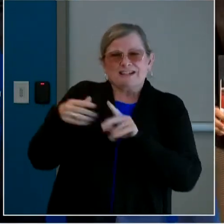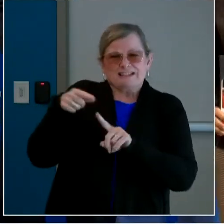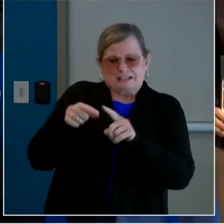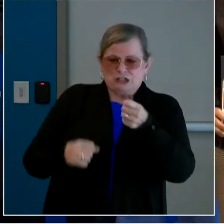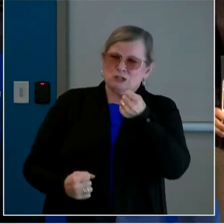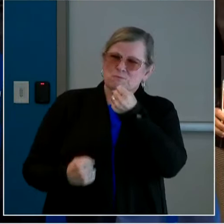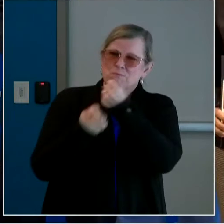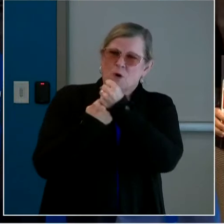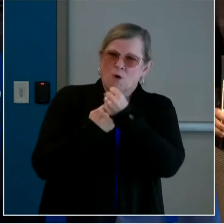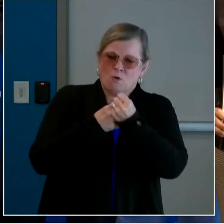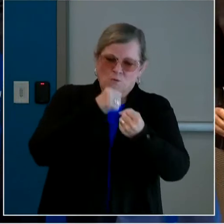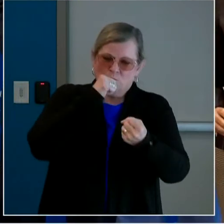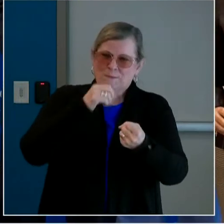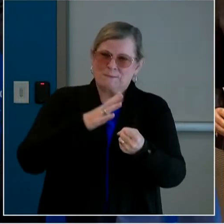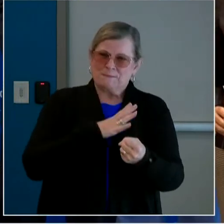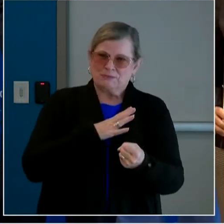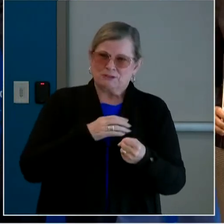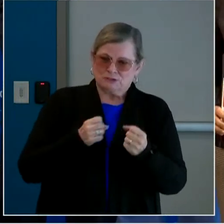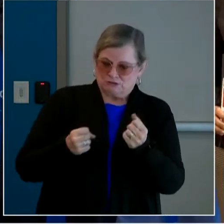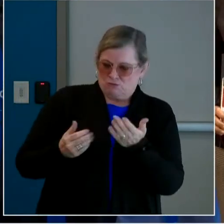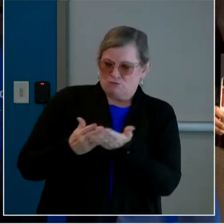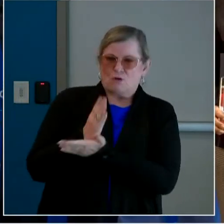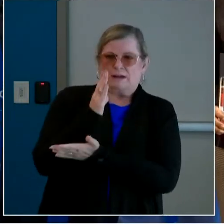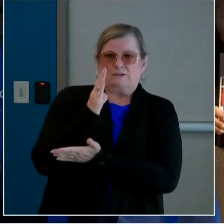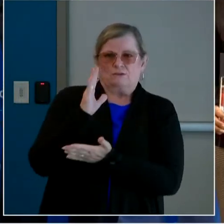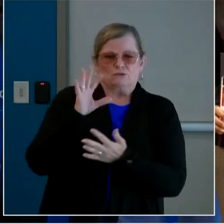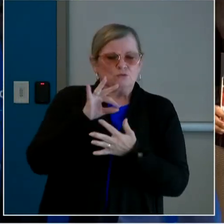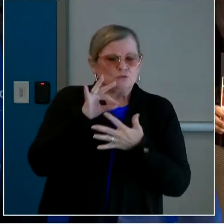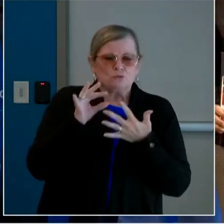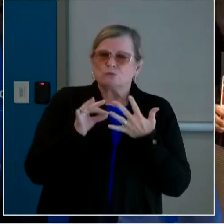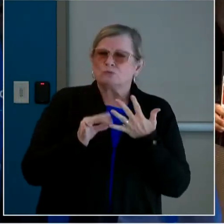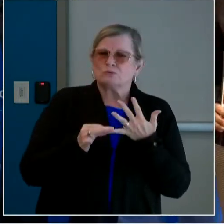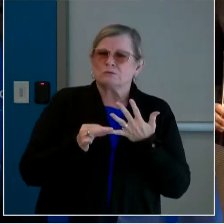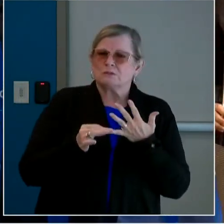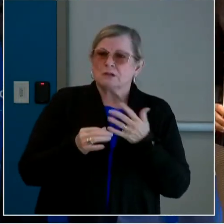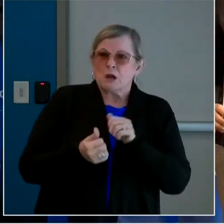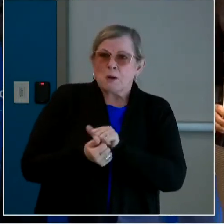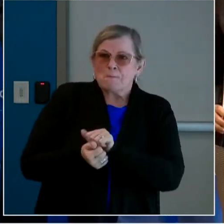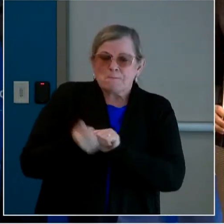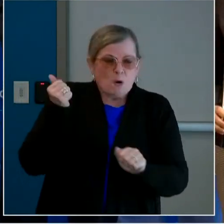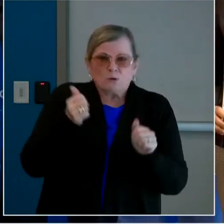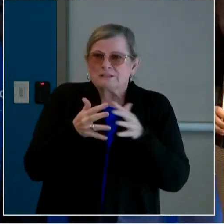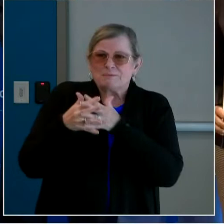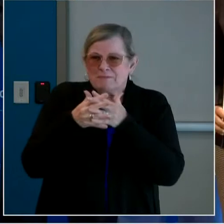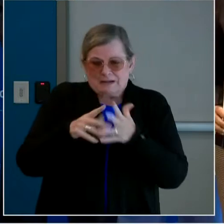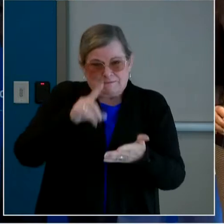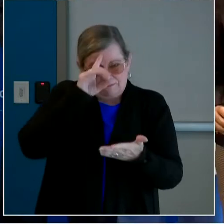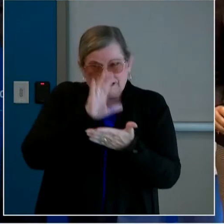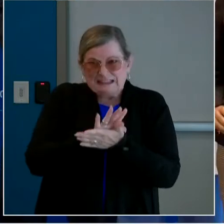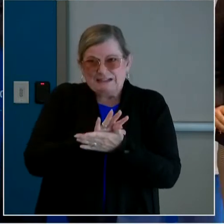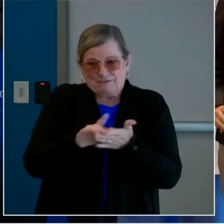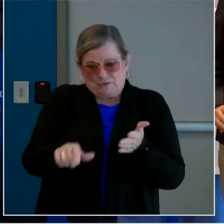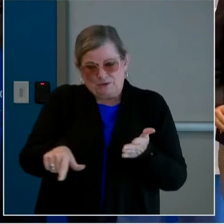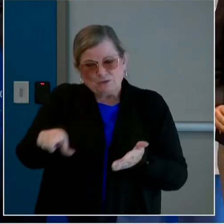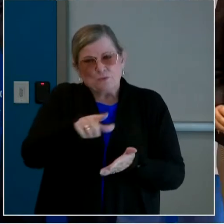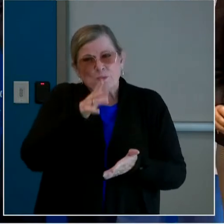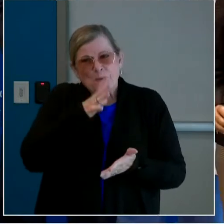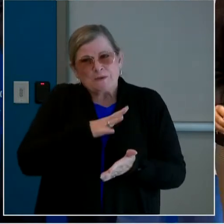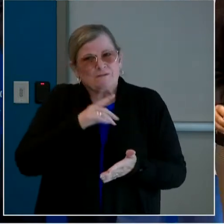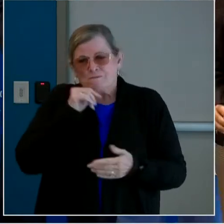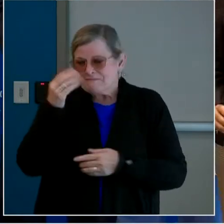choose. A majority of Americans believe that women and girls should not be forced to carry a